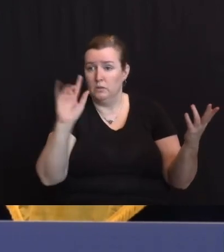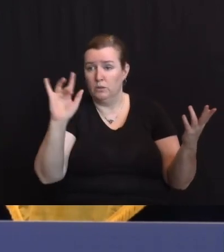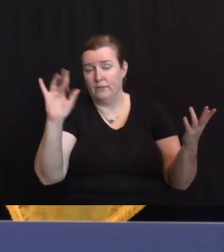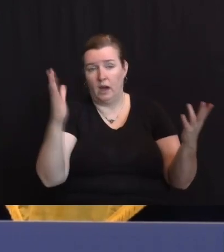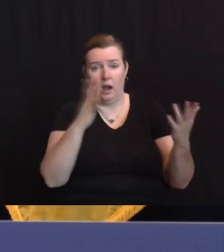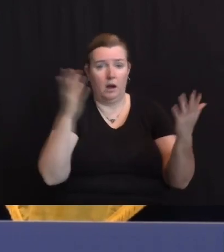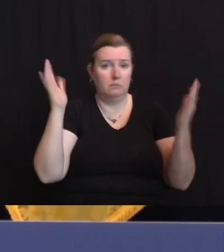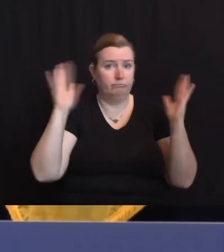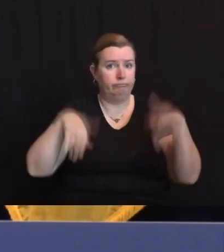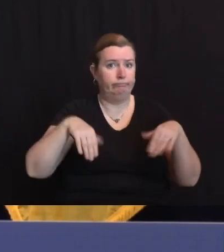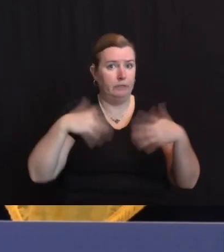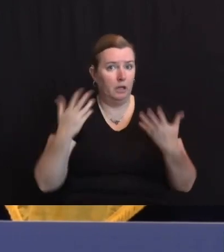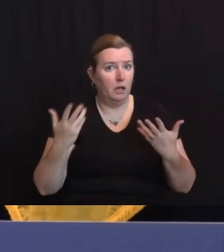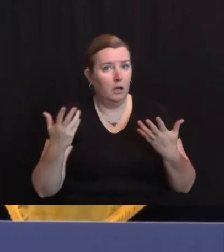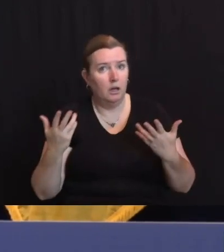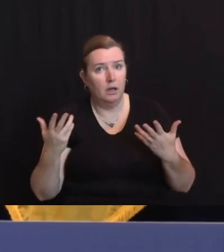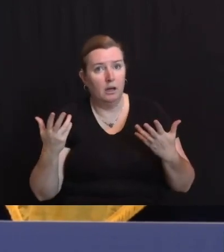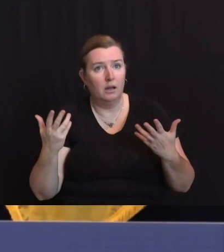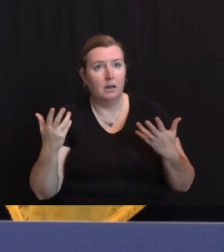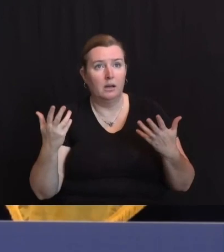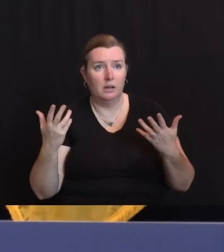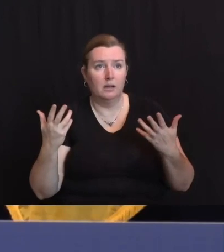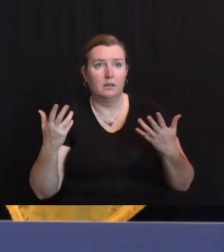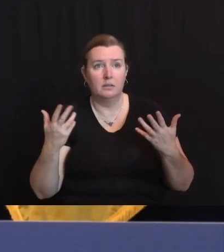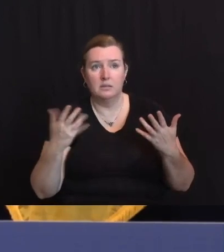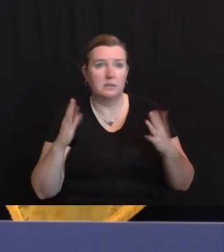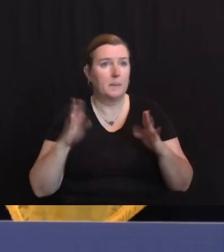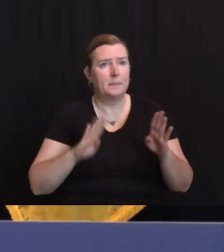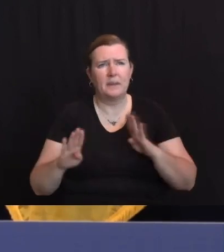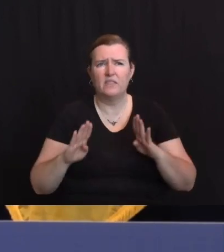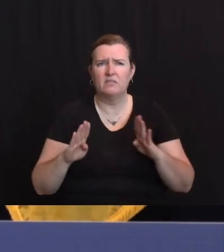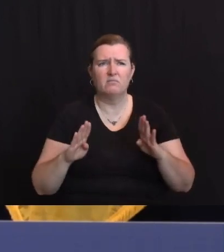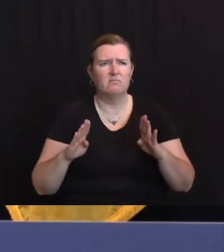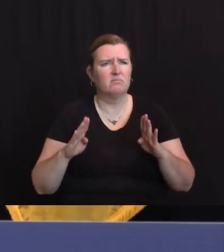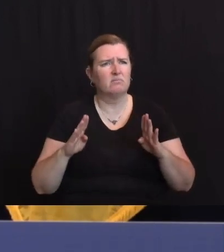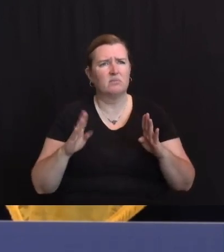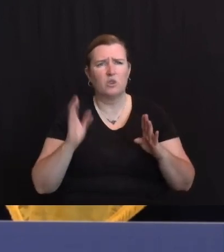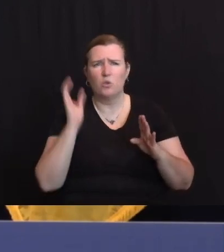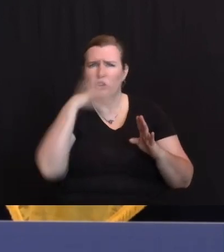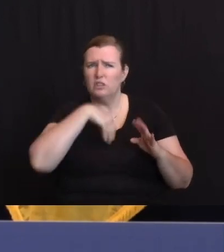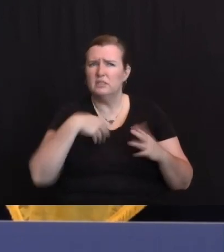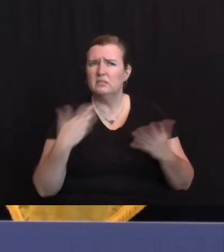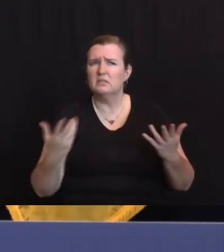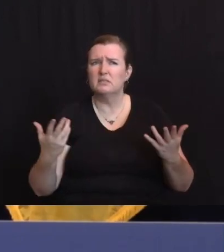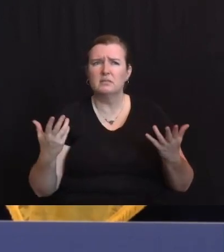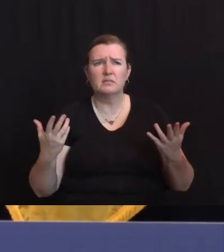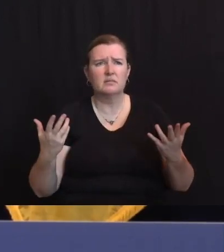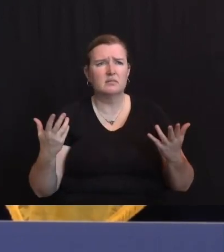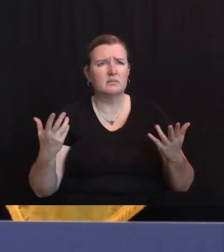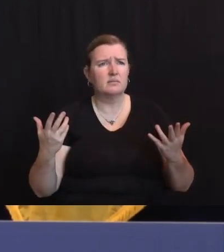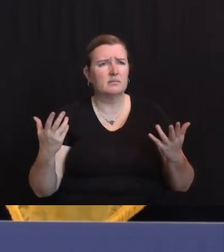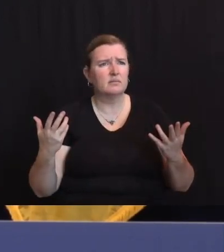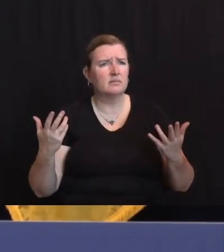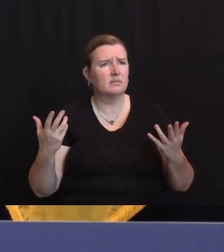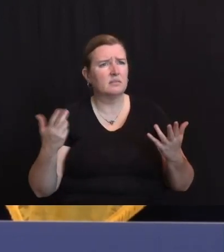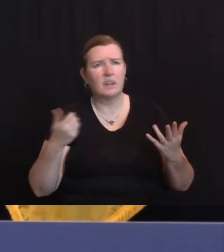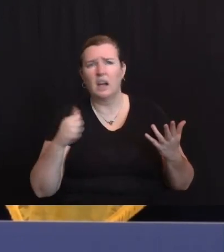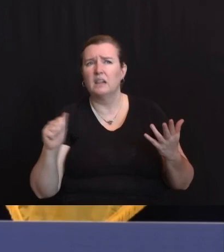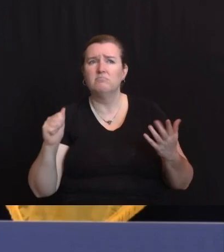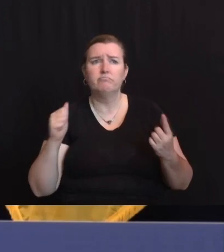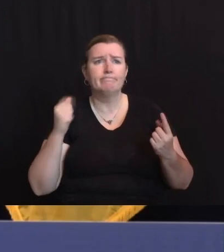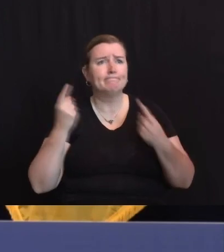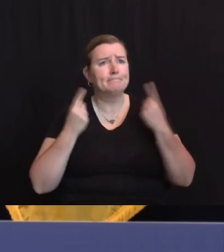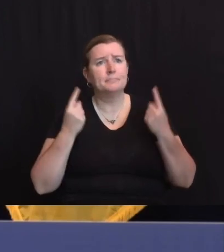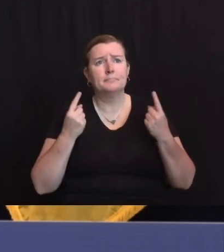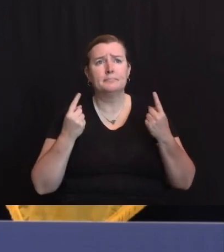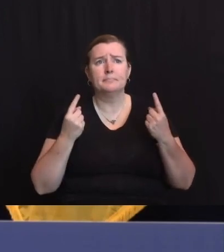seems peculiar that this kind of behavior is taking place. Maybe has there been any consideration to try and encourage,